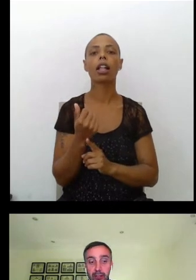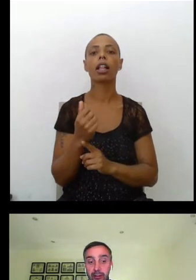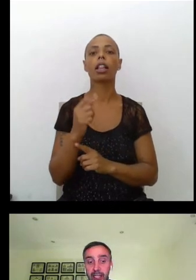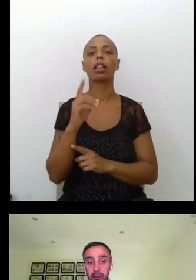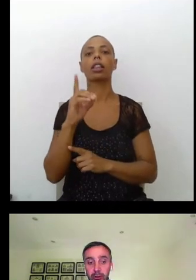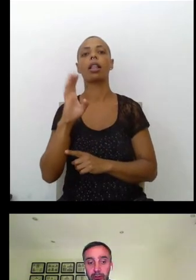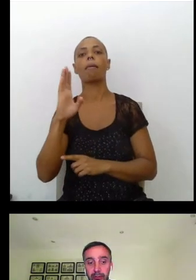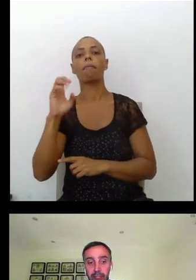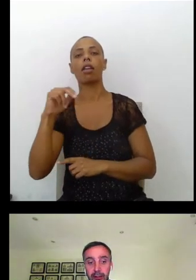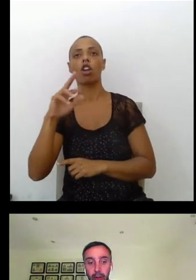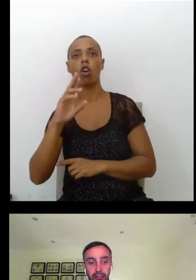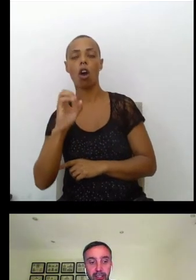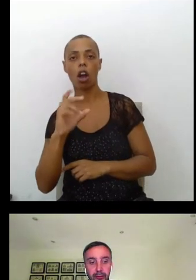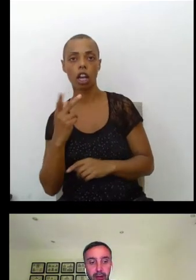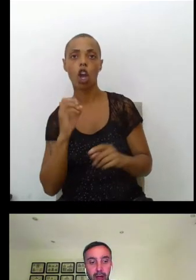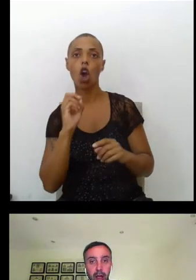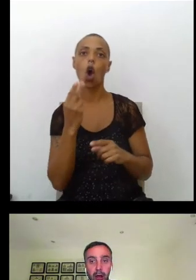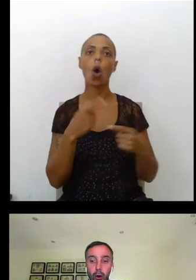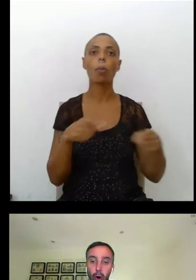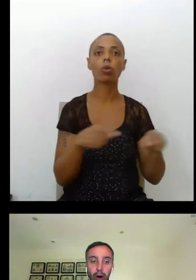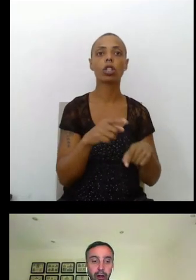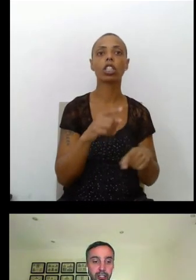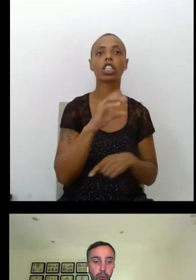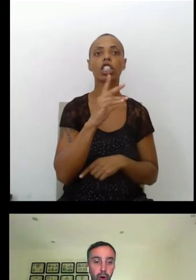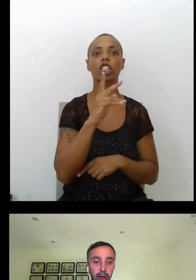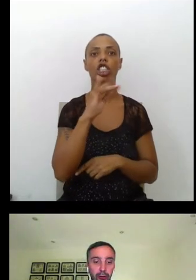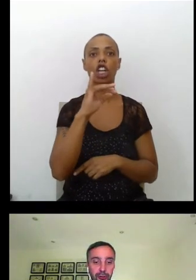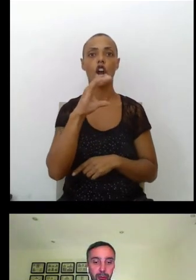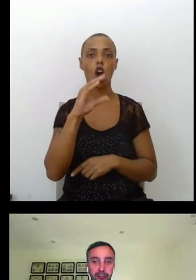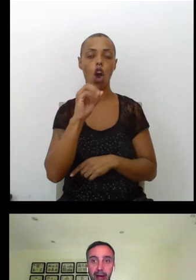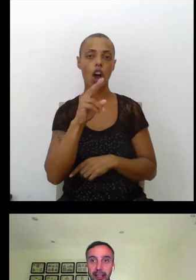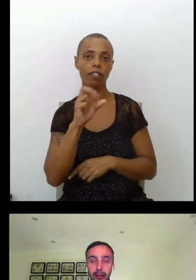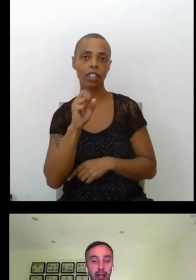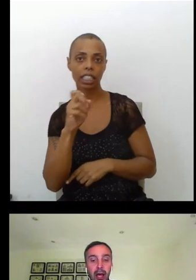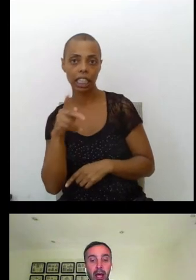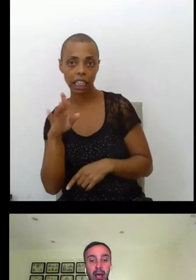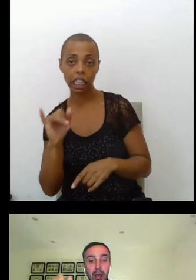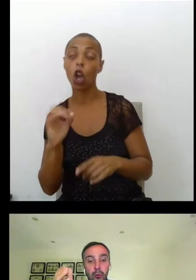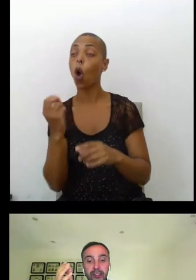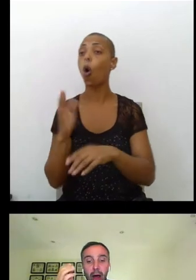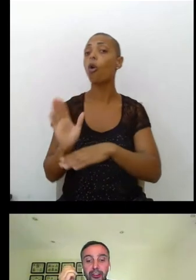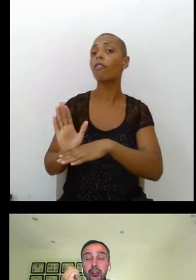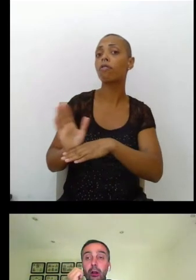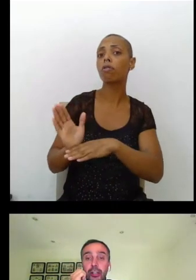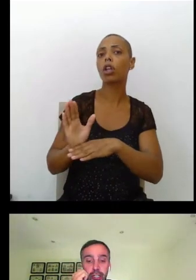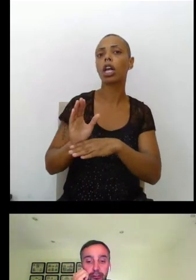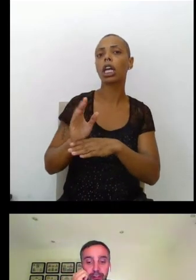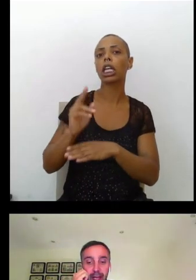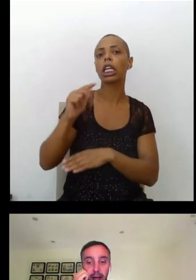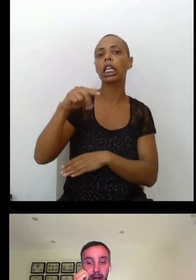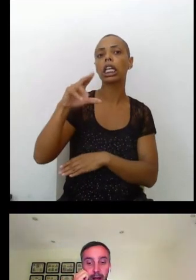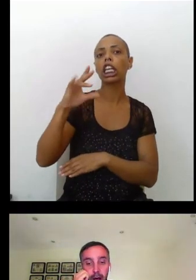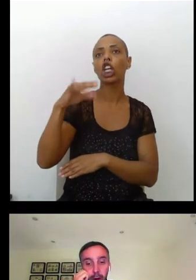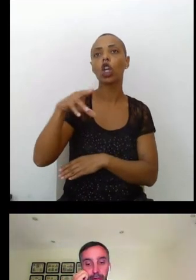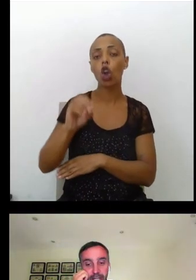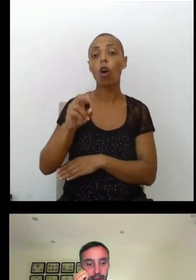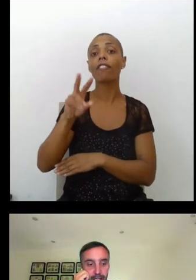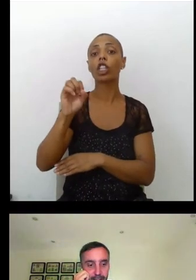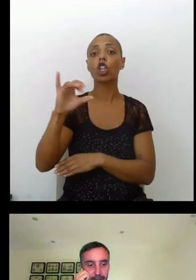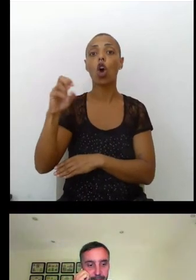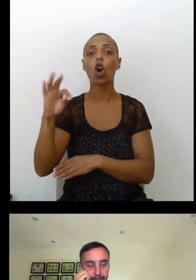films of the casino or the work of Thomas Mann without the knowledge of their